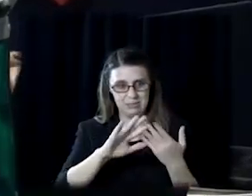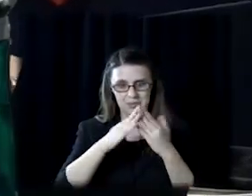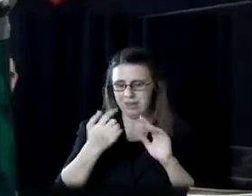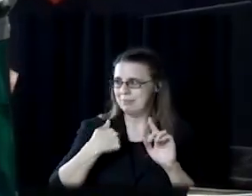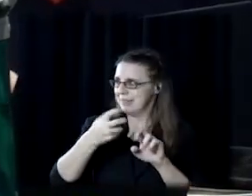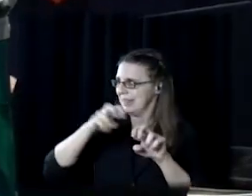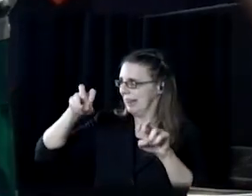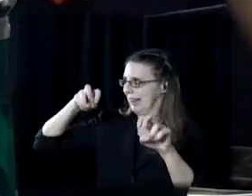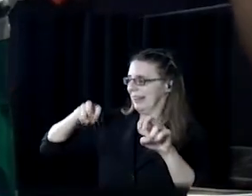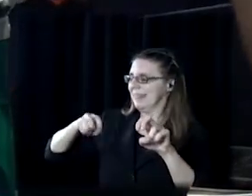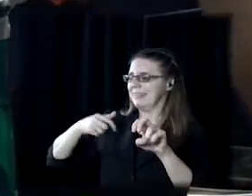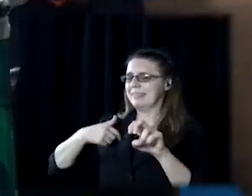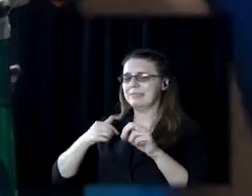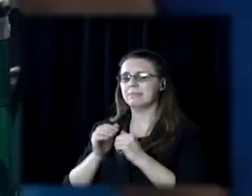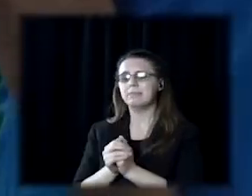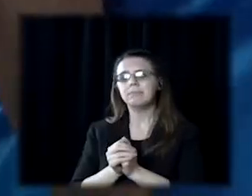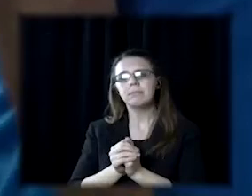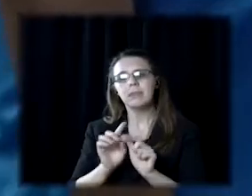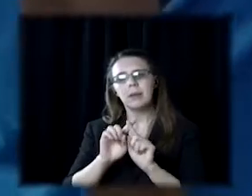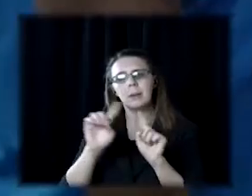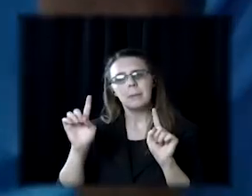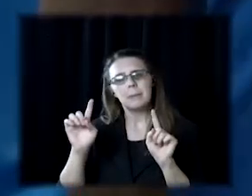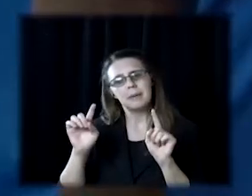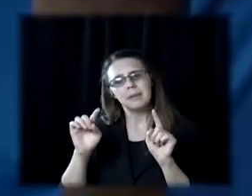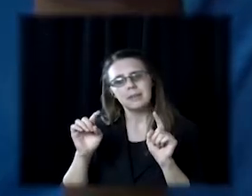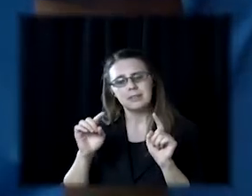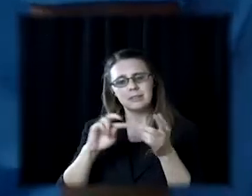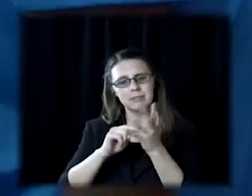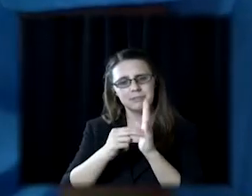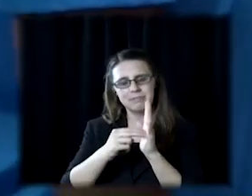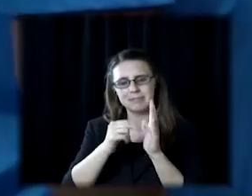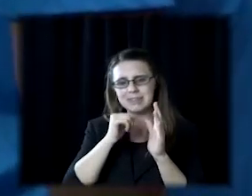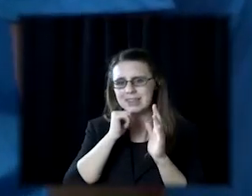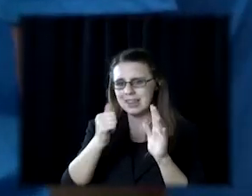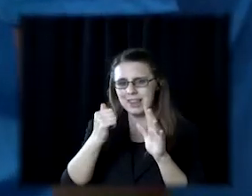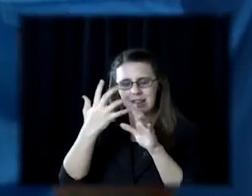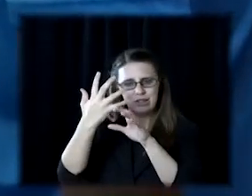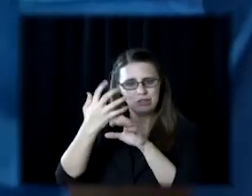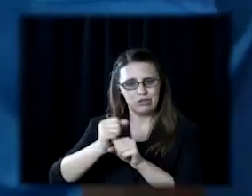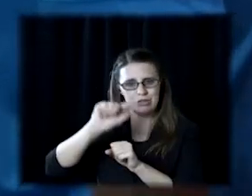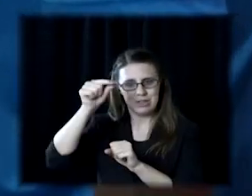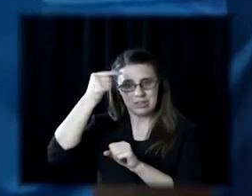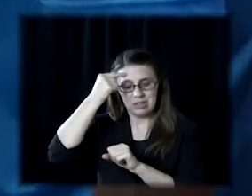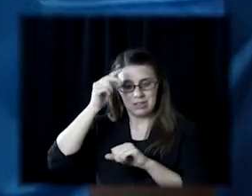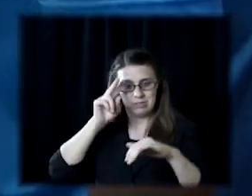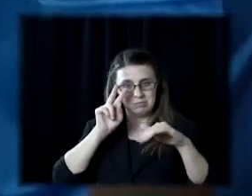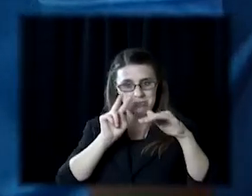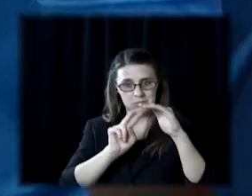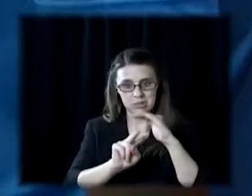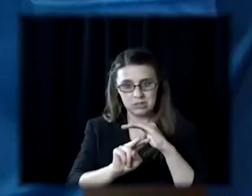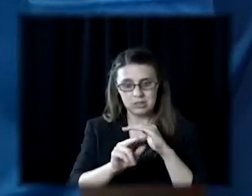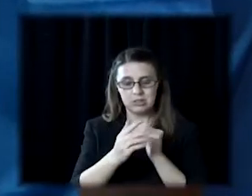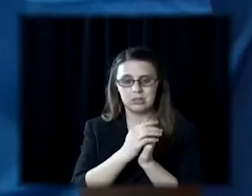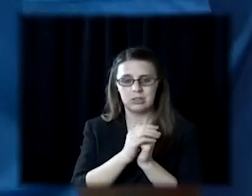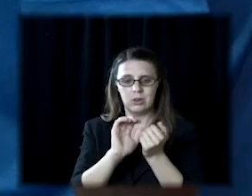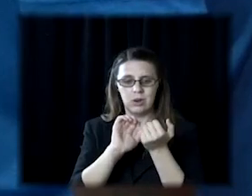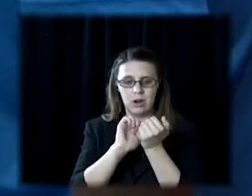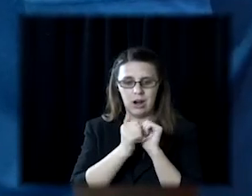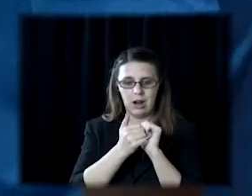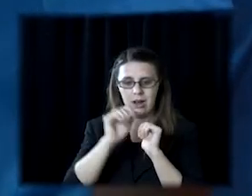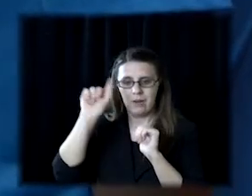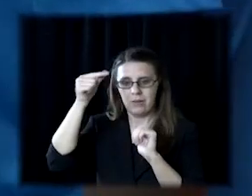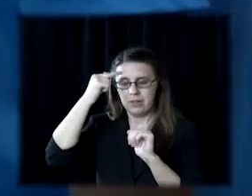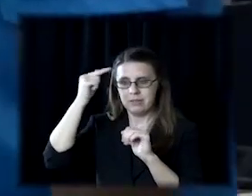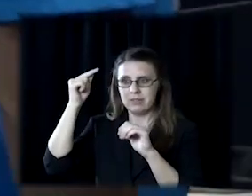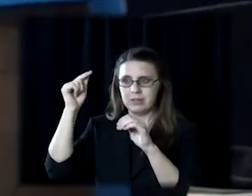the decision represent a lack of trust on the government's projections and or a way to continue to decentralize the government's